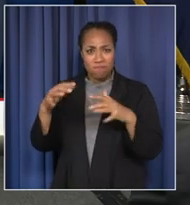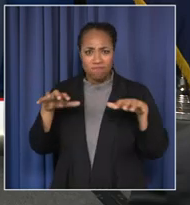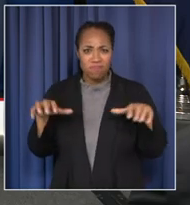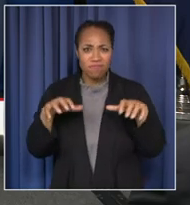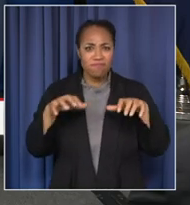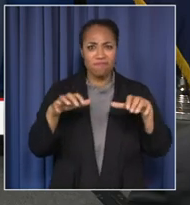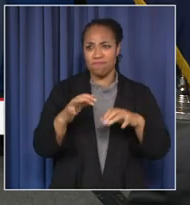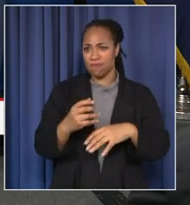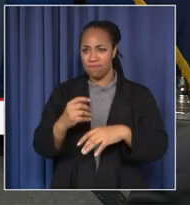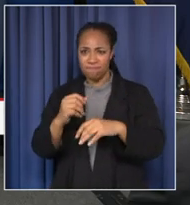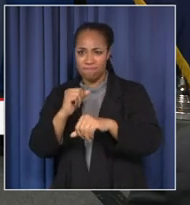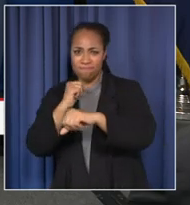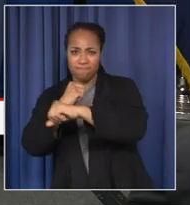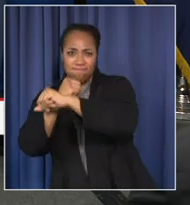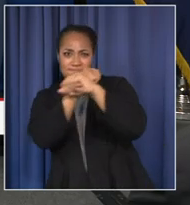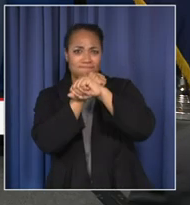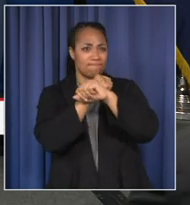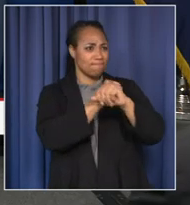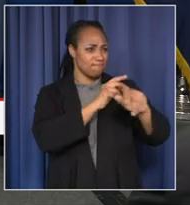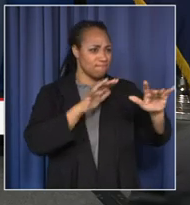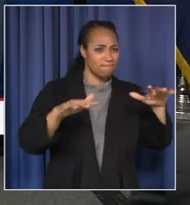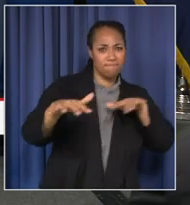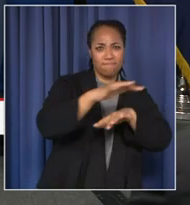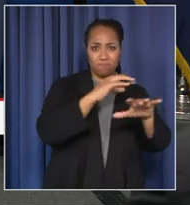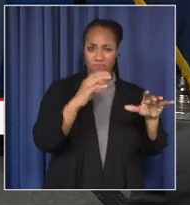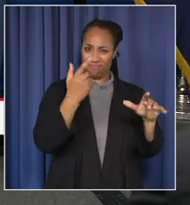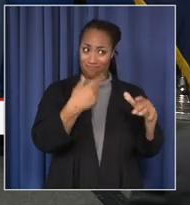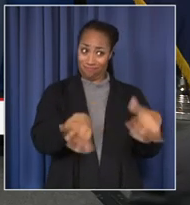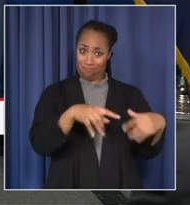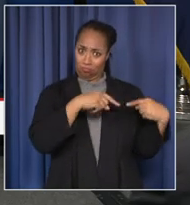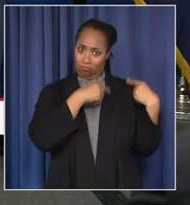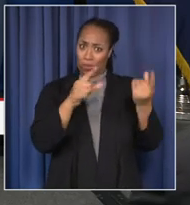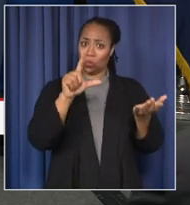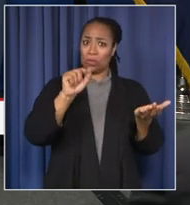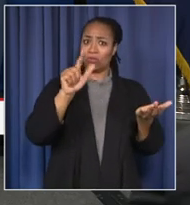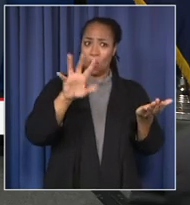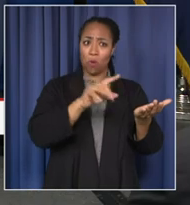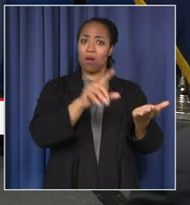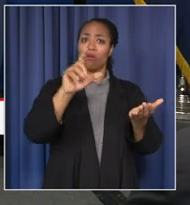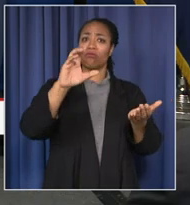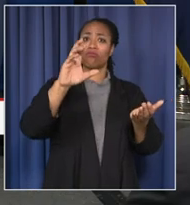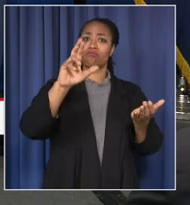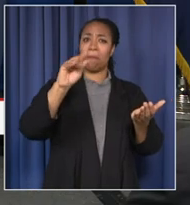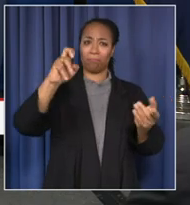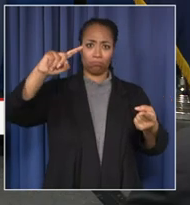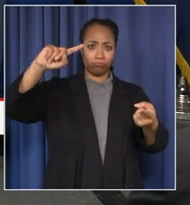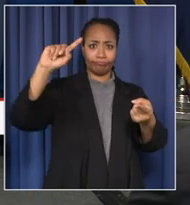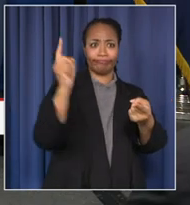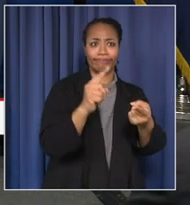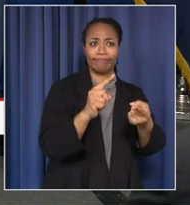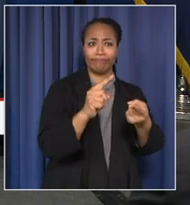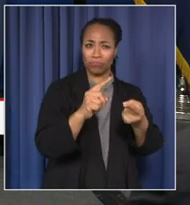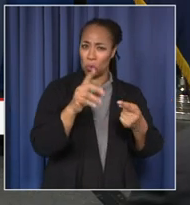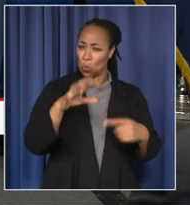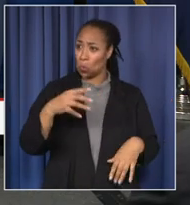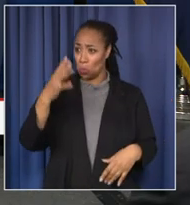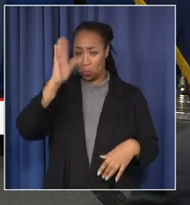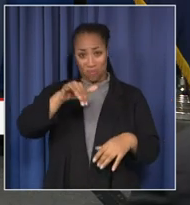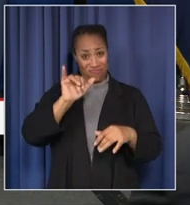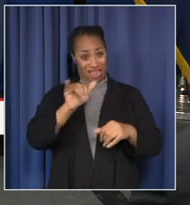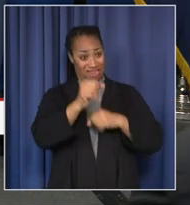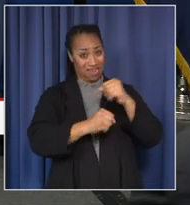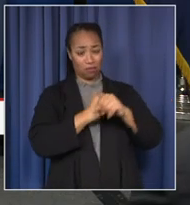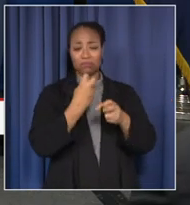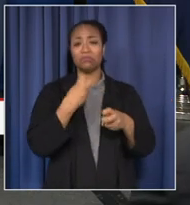in 2024. The previous year had been a tough year for us, admittedly, and we worked very hard to change